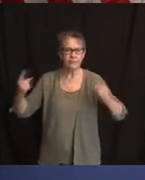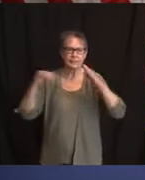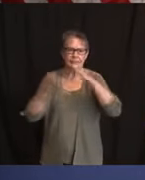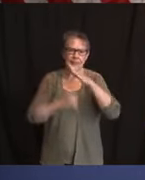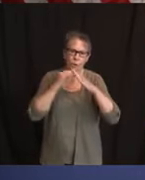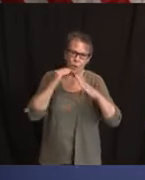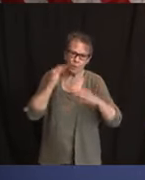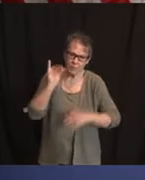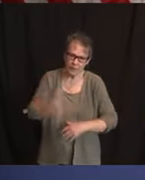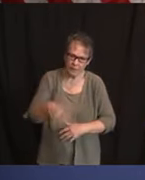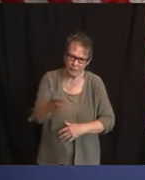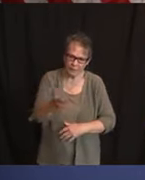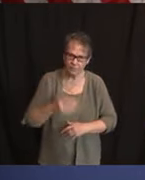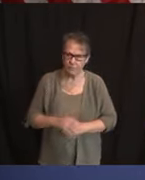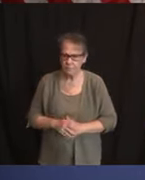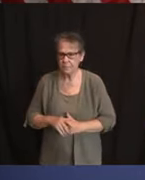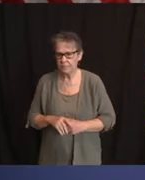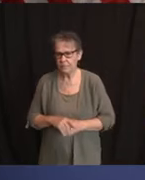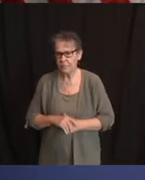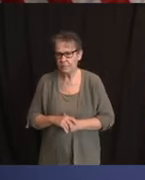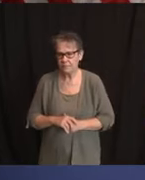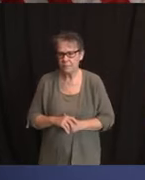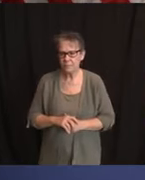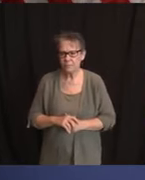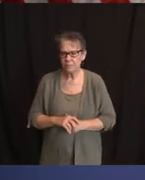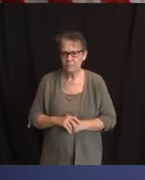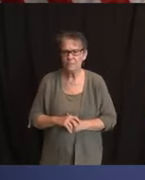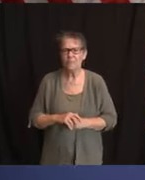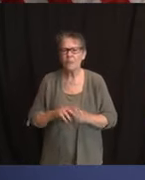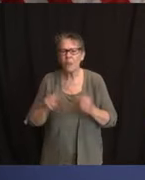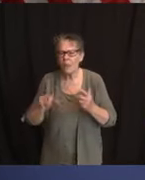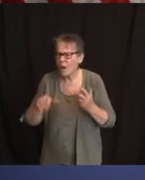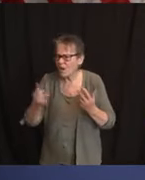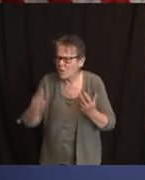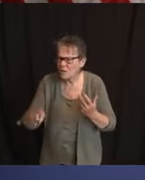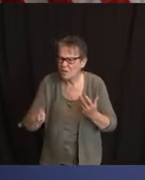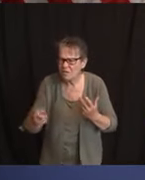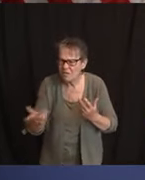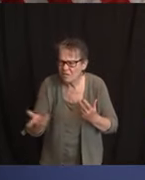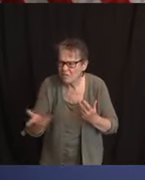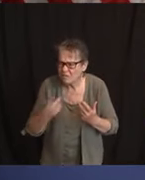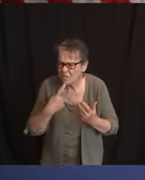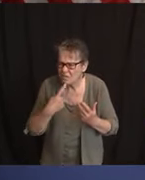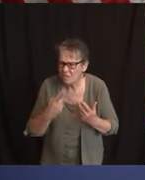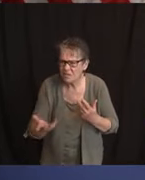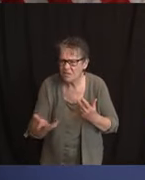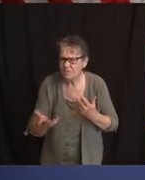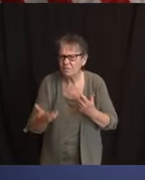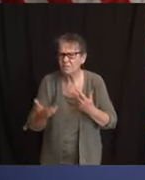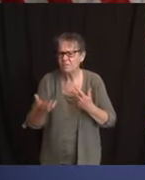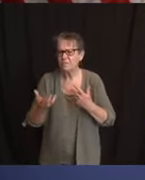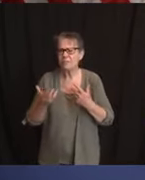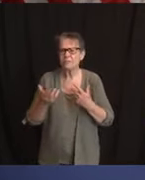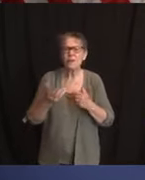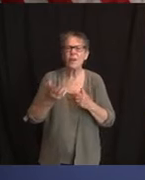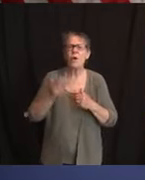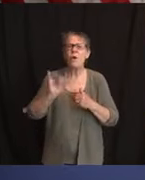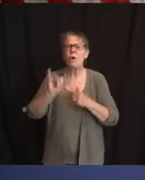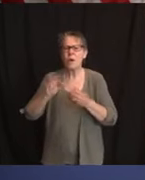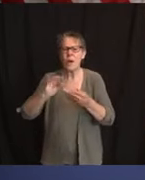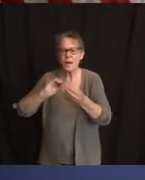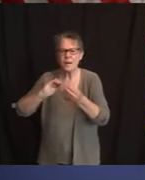and institutional settings, and if that most cases are in an institutional setting and not the public, could that help inform our decision